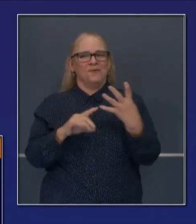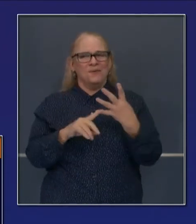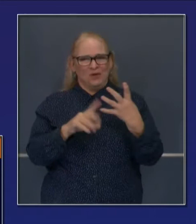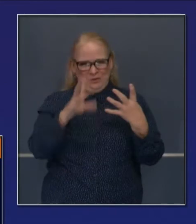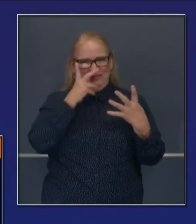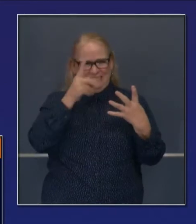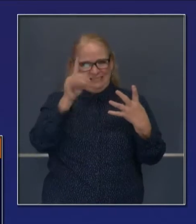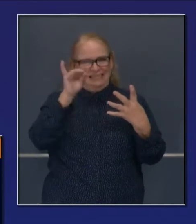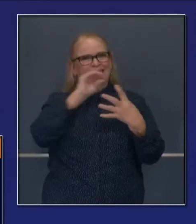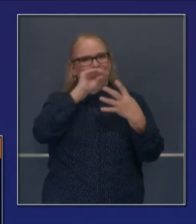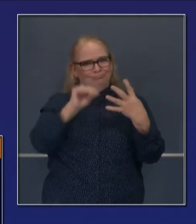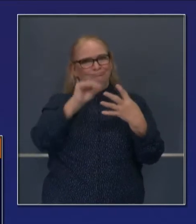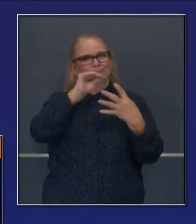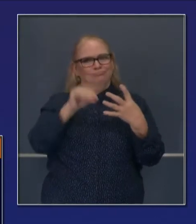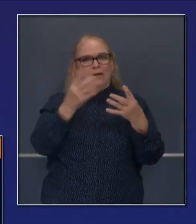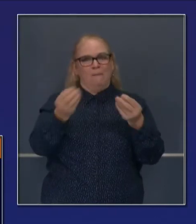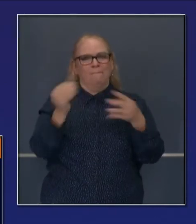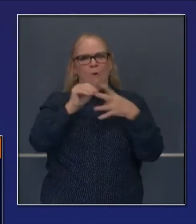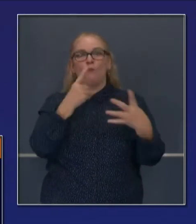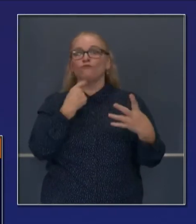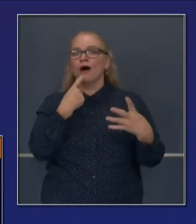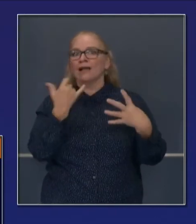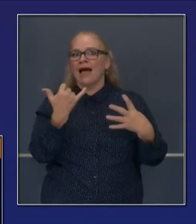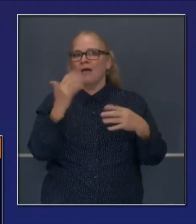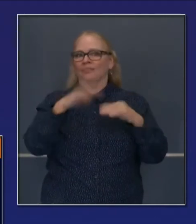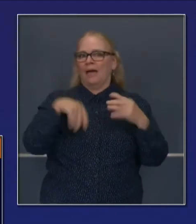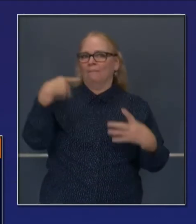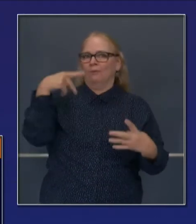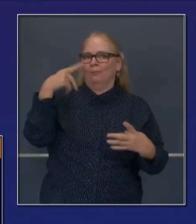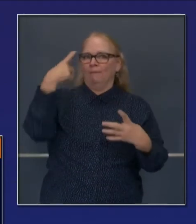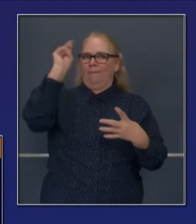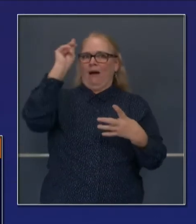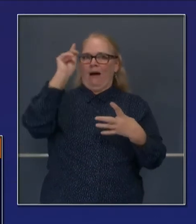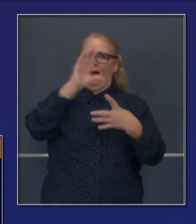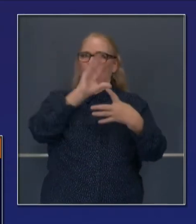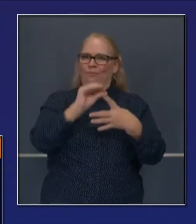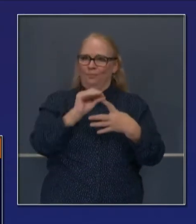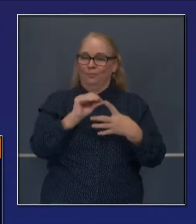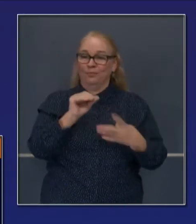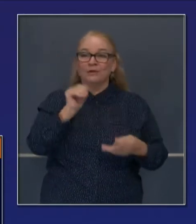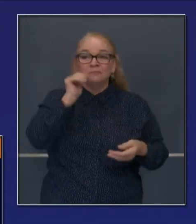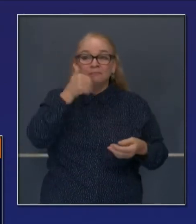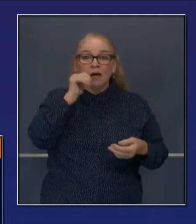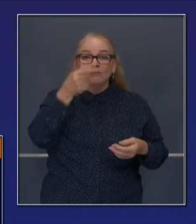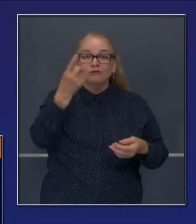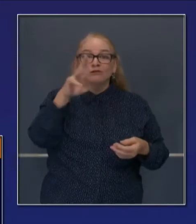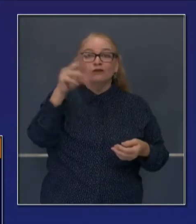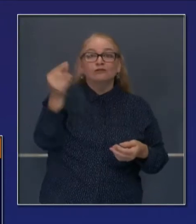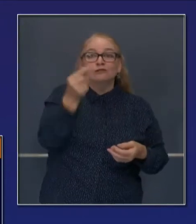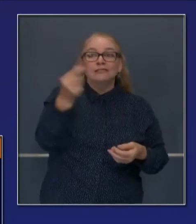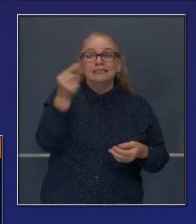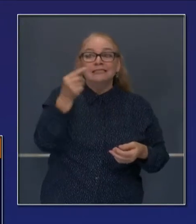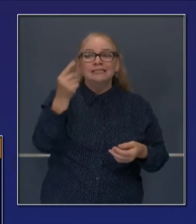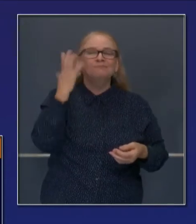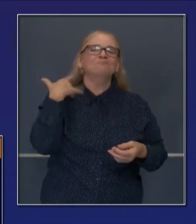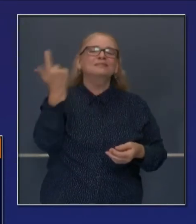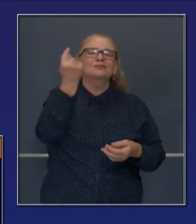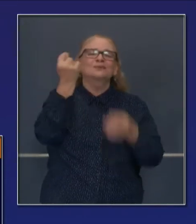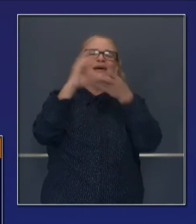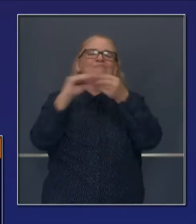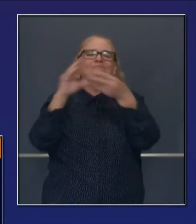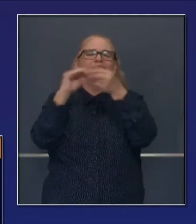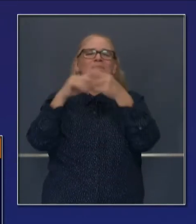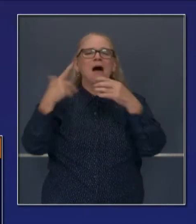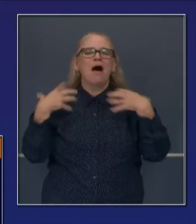red counties, red to orange, orange to yellow. Tomorrow, Dr. Galley will update you, as he does every Tuesday, with the status